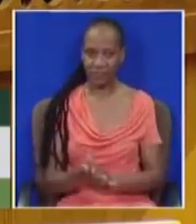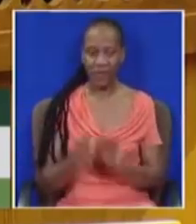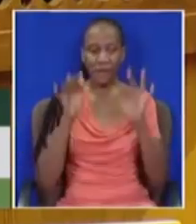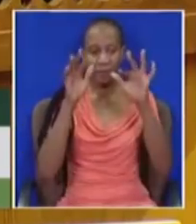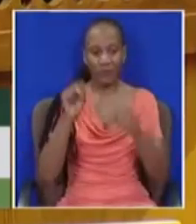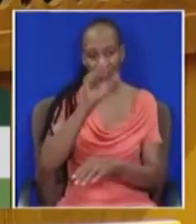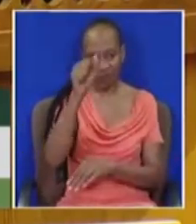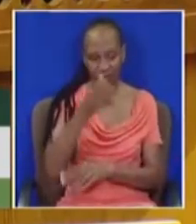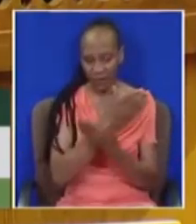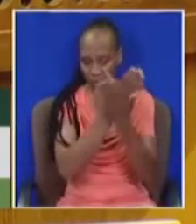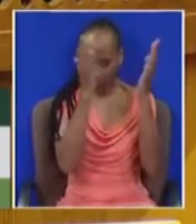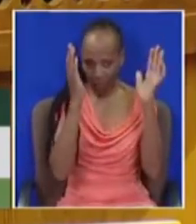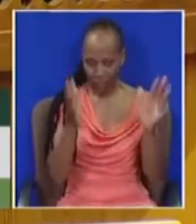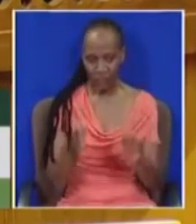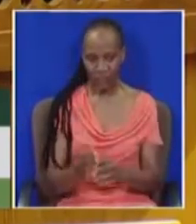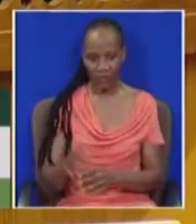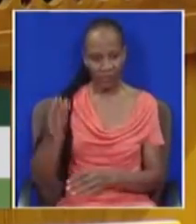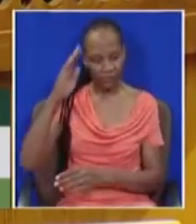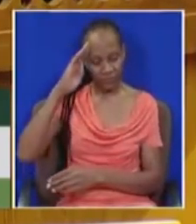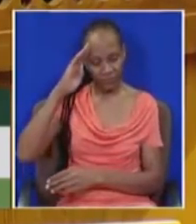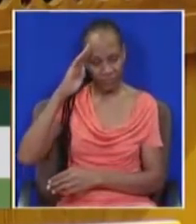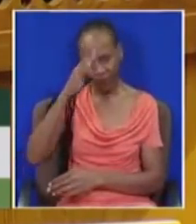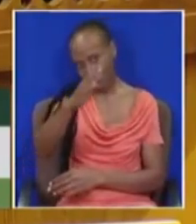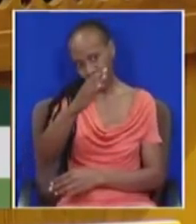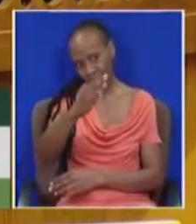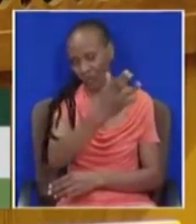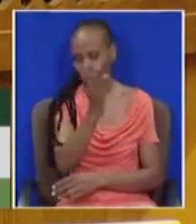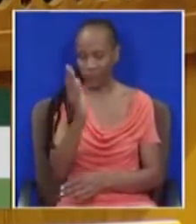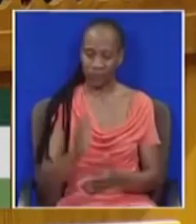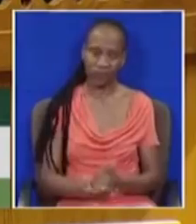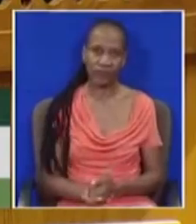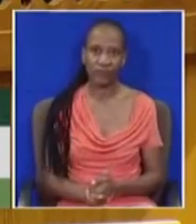South Africans, bagaetsho, dumelang.